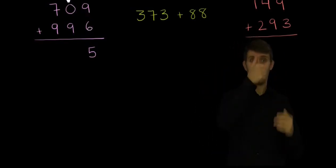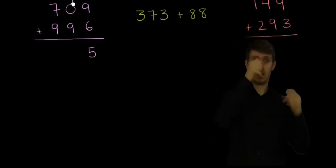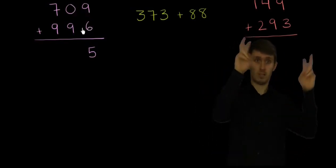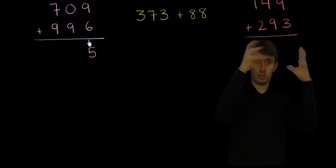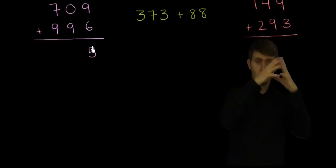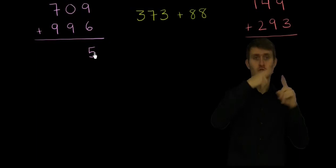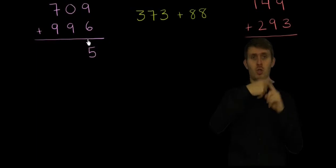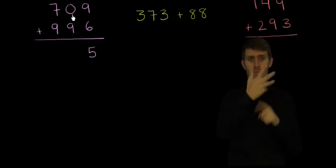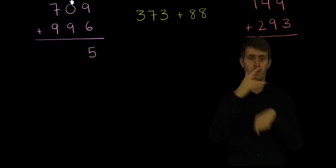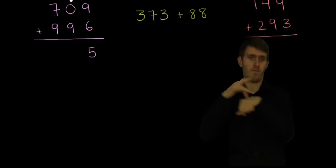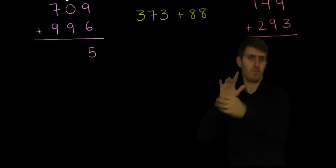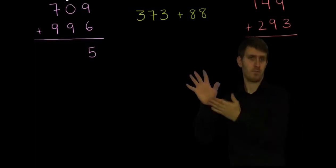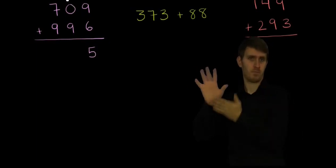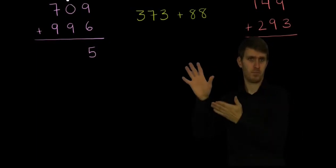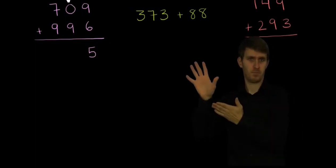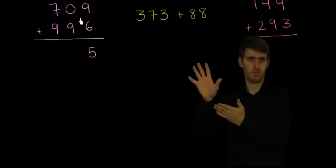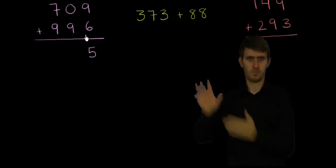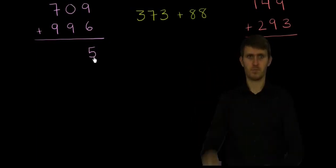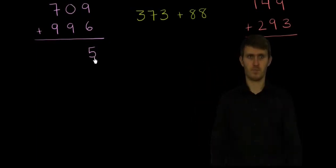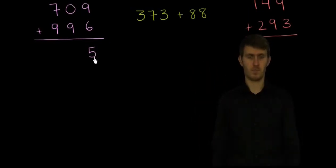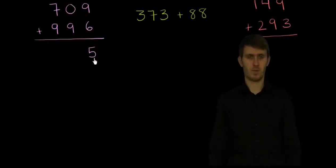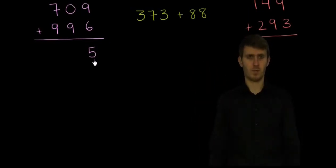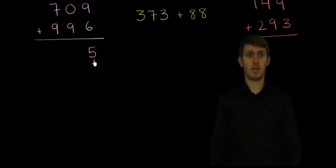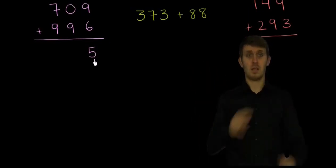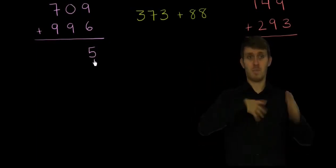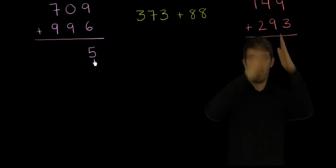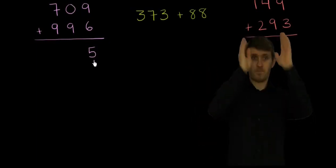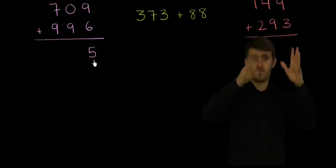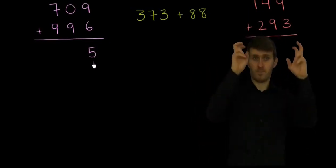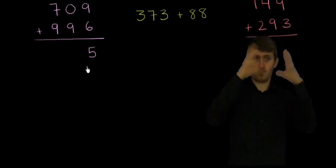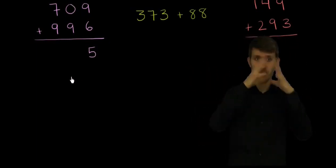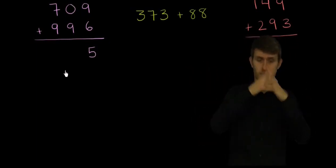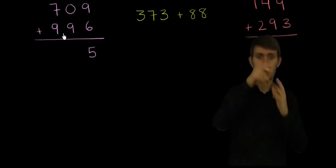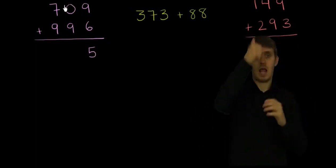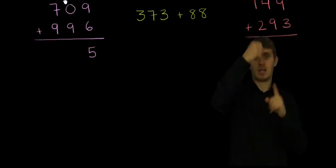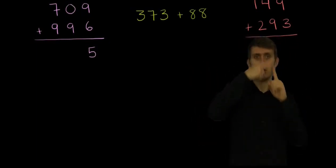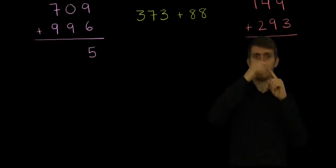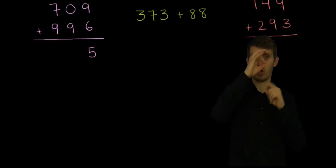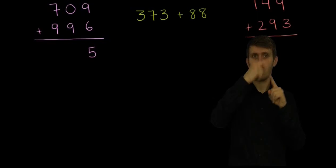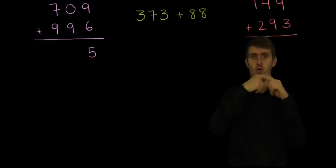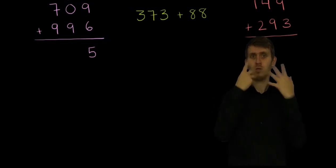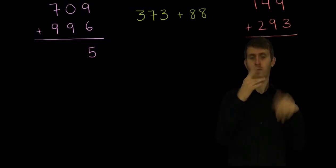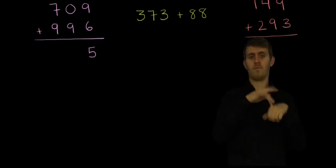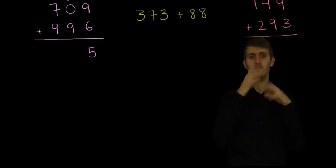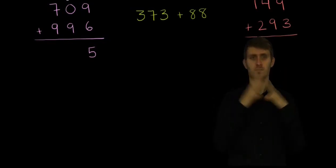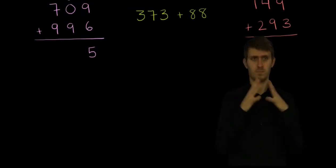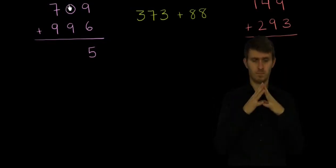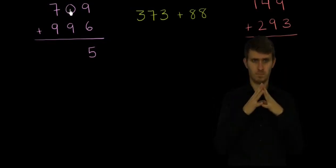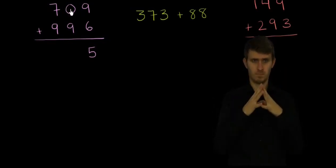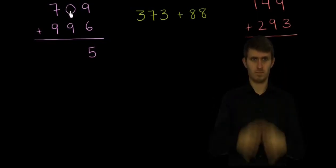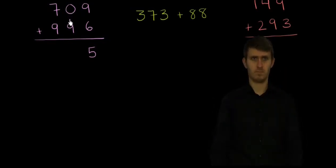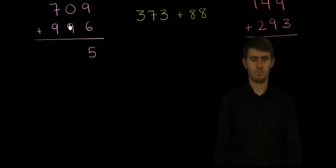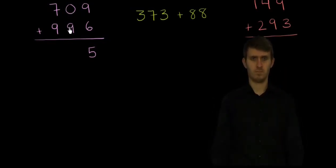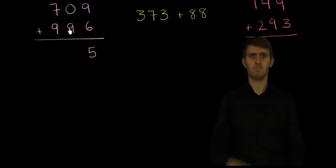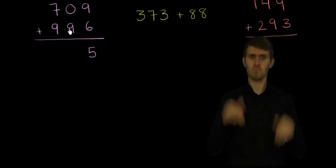10 plus 5 is equal to 1, 10 plus 5, which is equal to 15. Now, in the tens place, we have 1